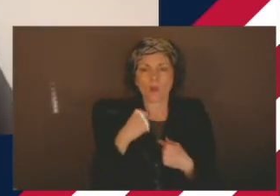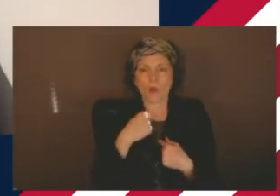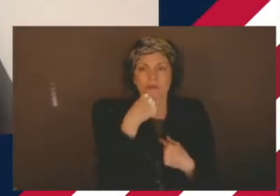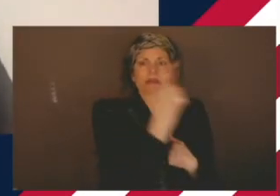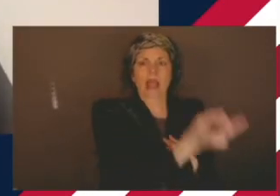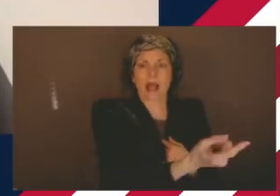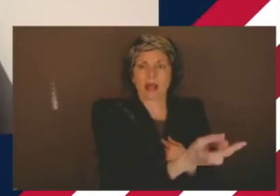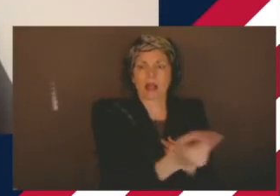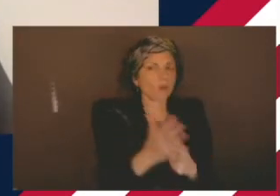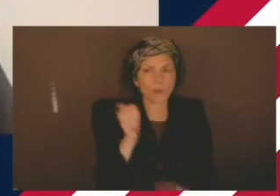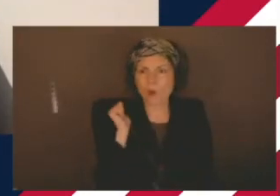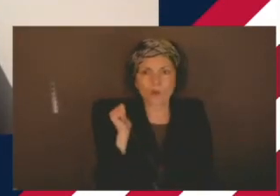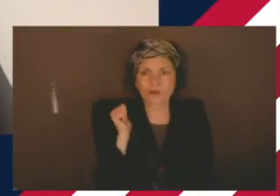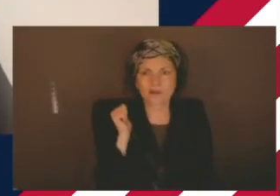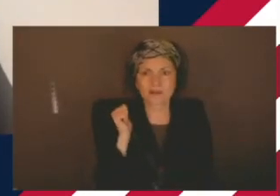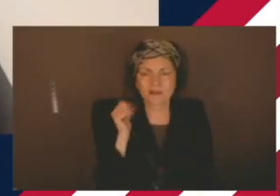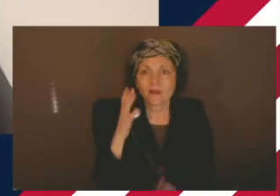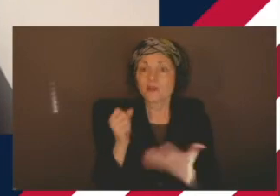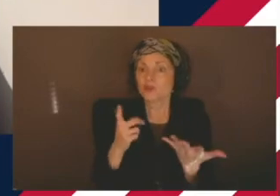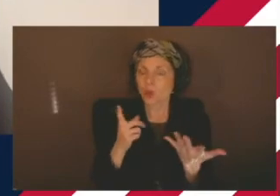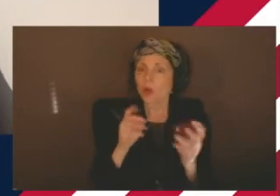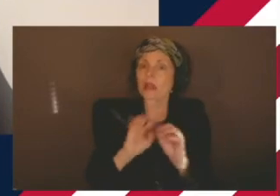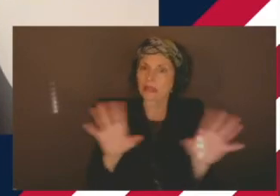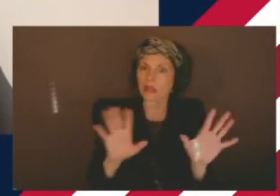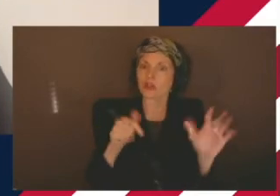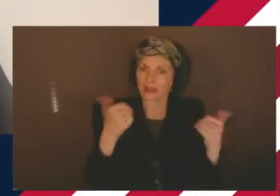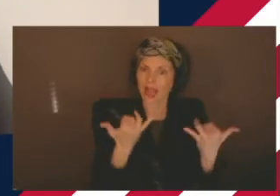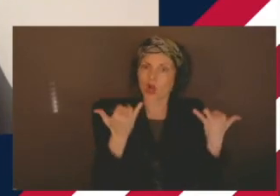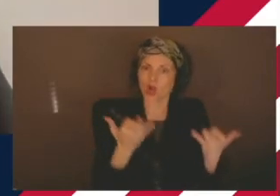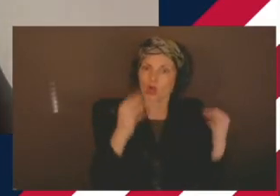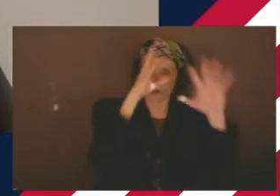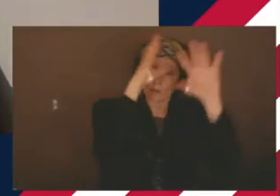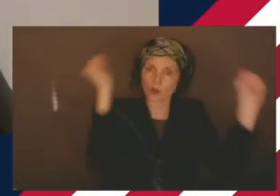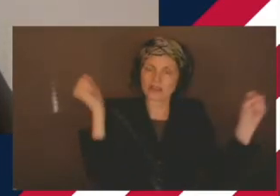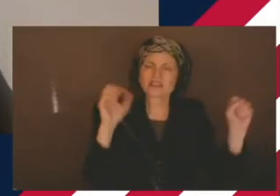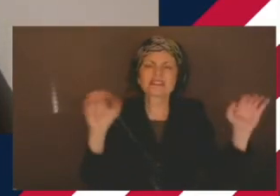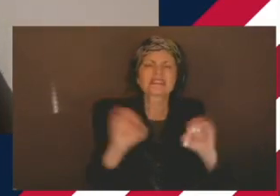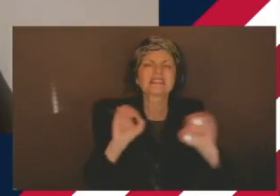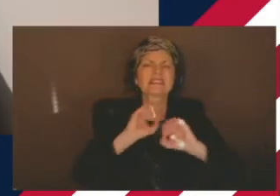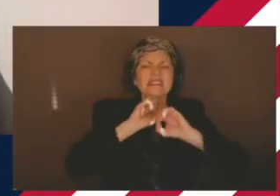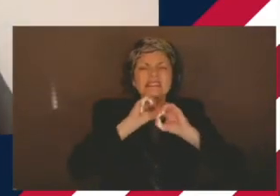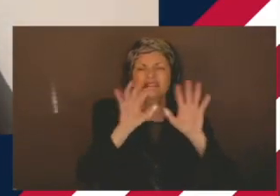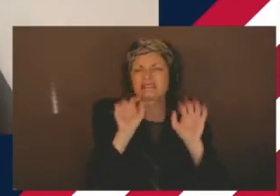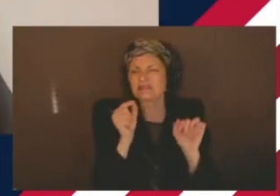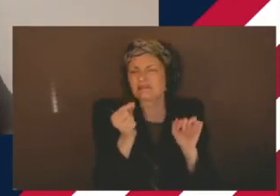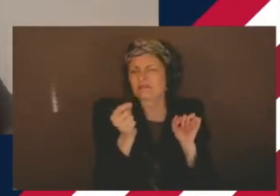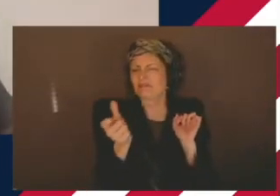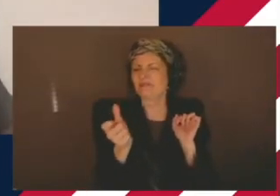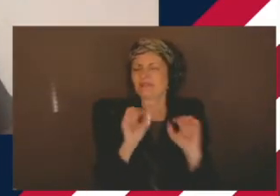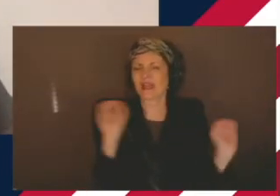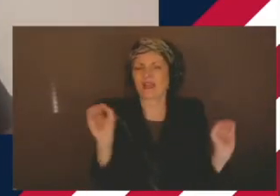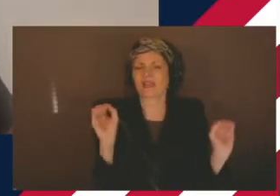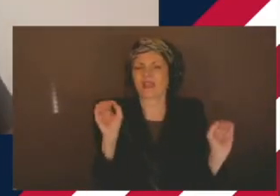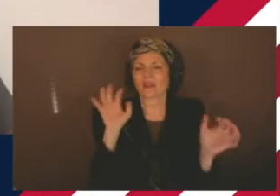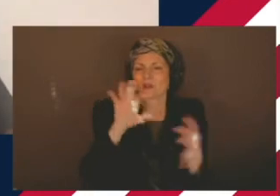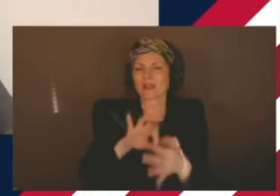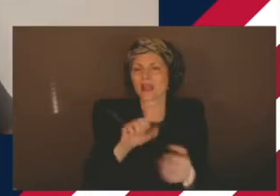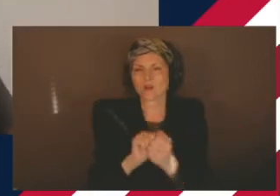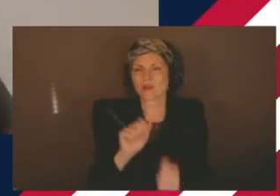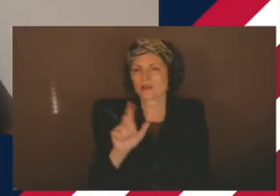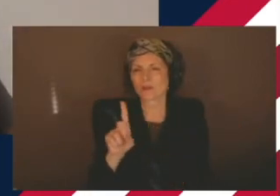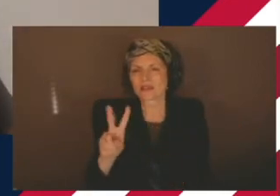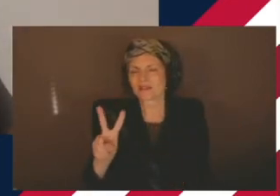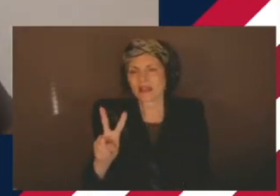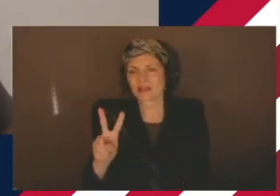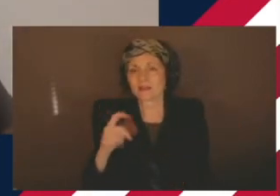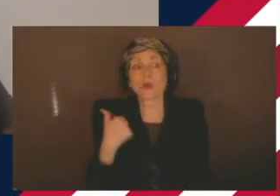about it. Clearly, our current administration has done little to address the issues as it relates to domestic violence. We need a president, and that is what